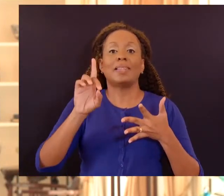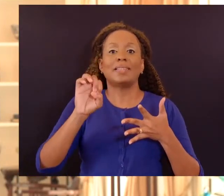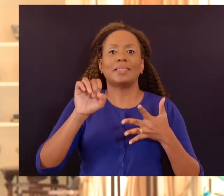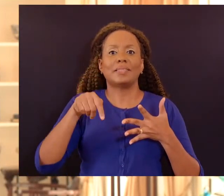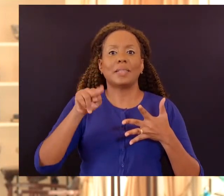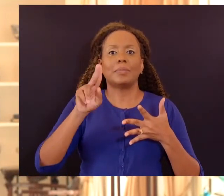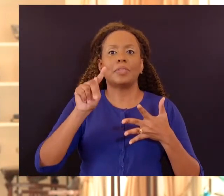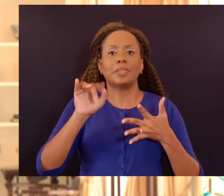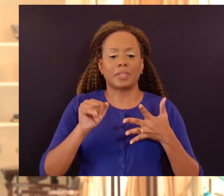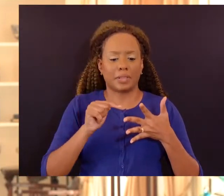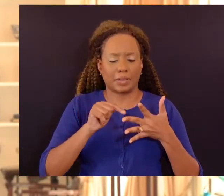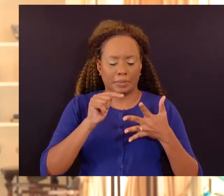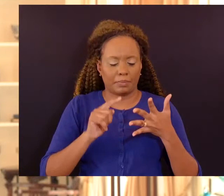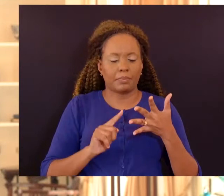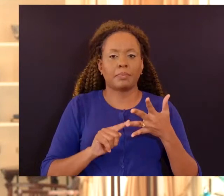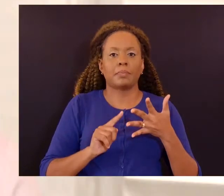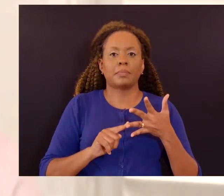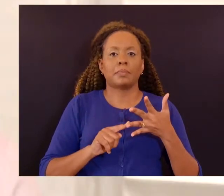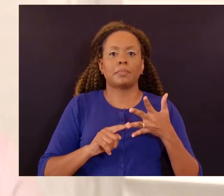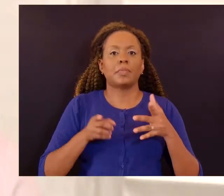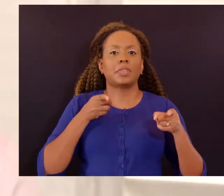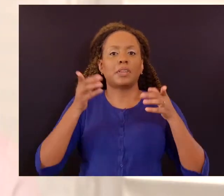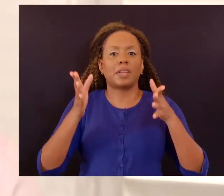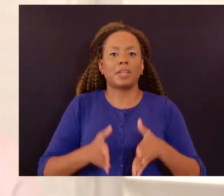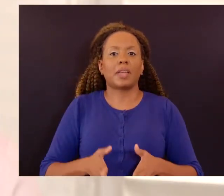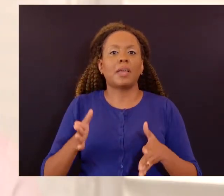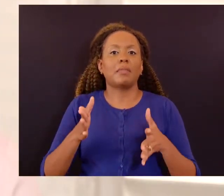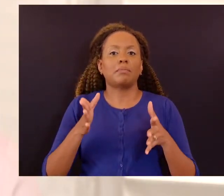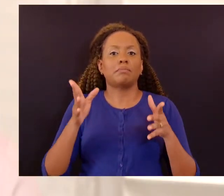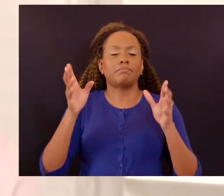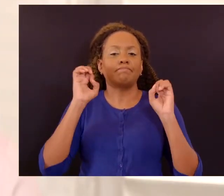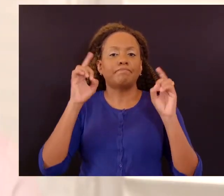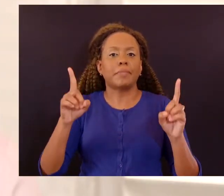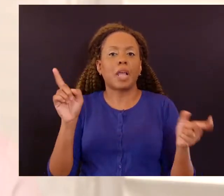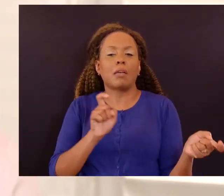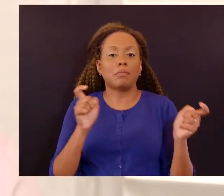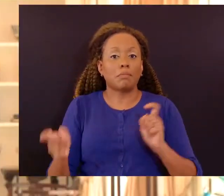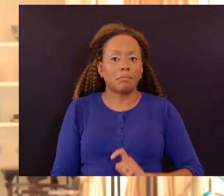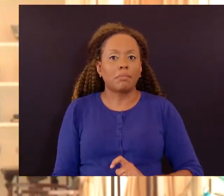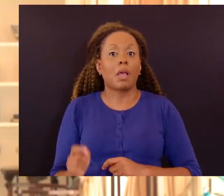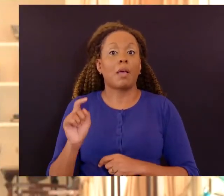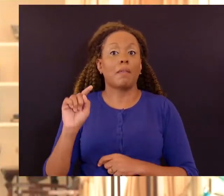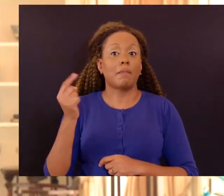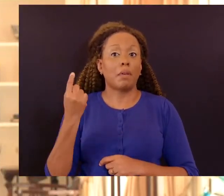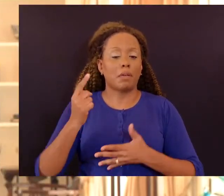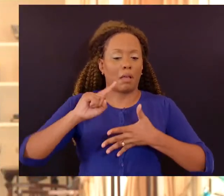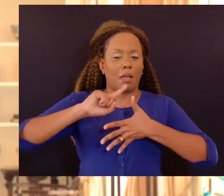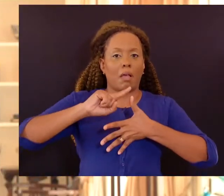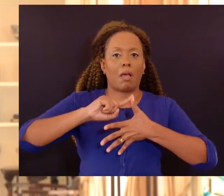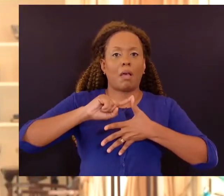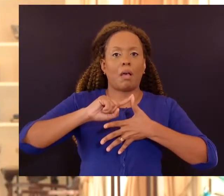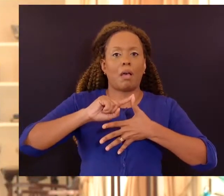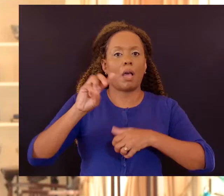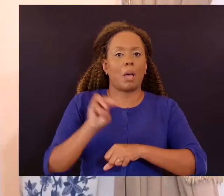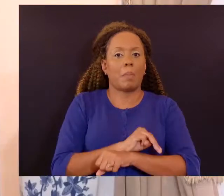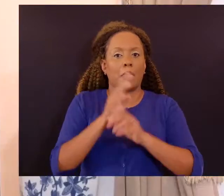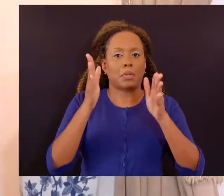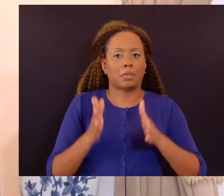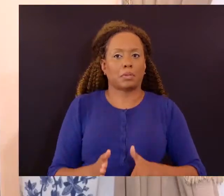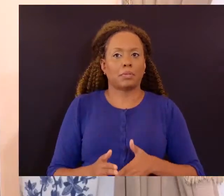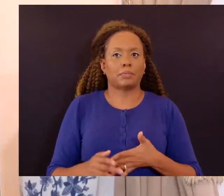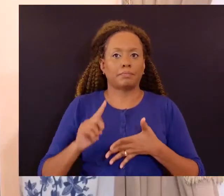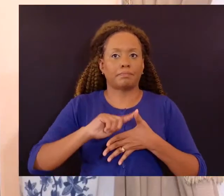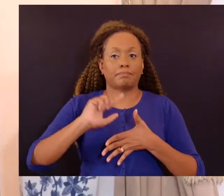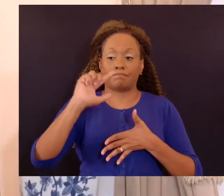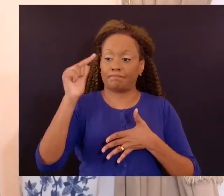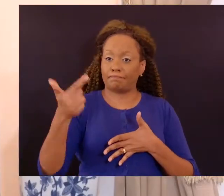the Director of the Education Reform, Dr. Ida Mae Denny. And we will start first with Minister Bradshaw.